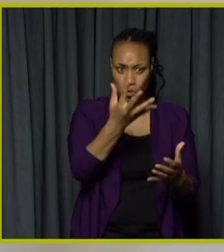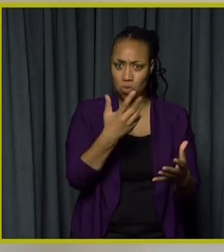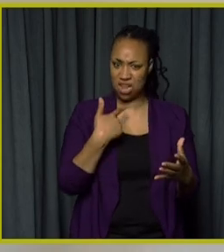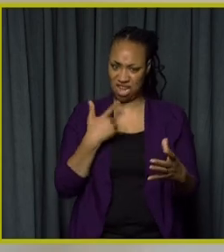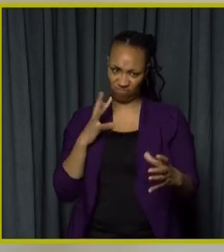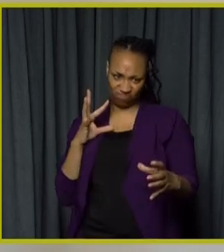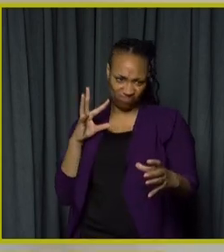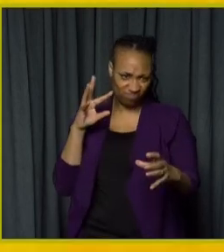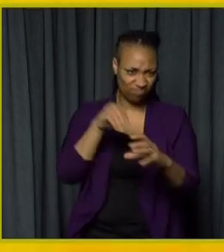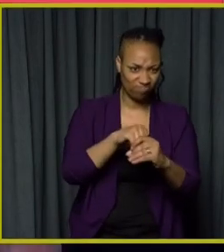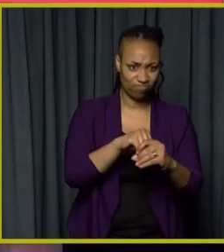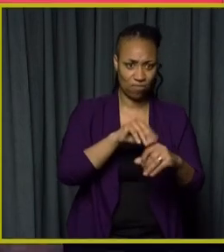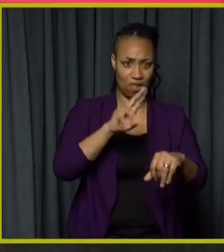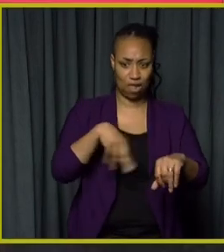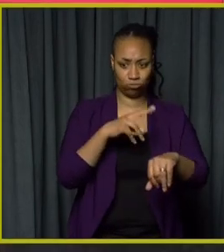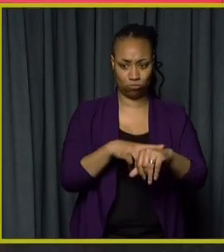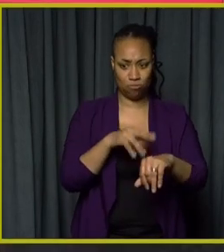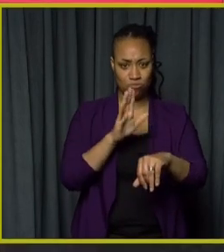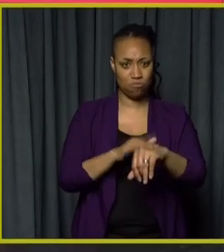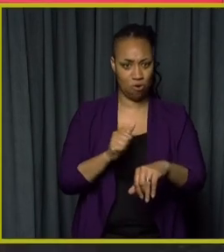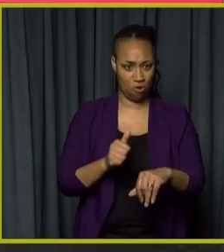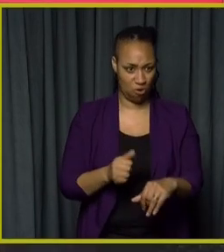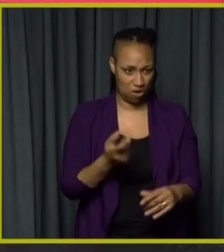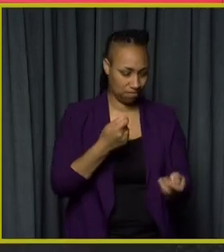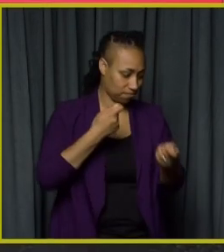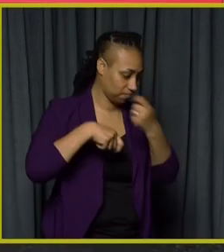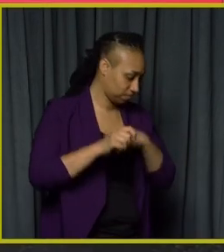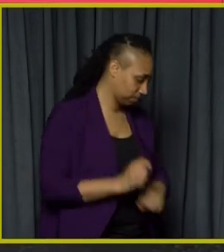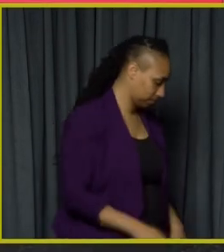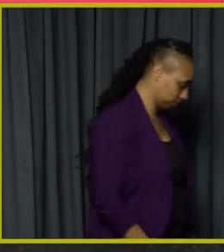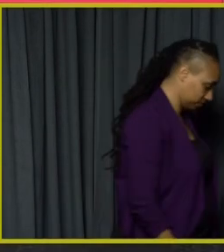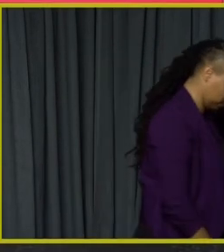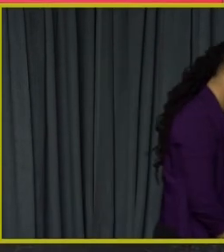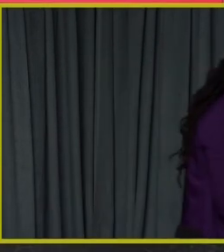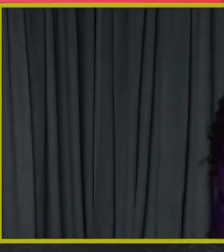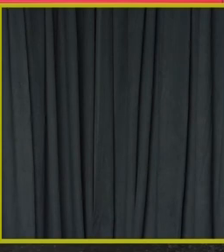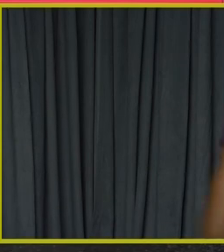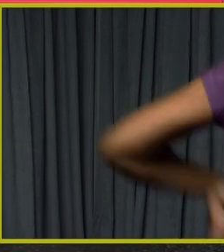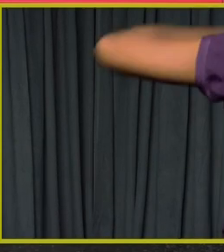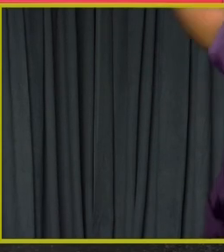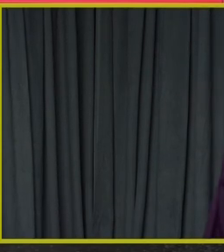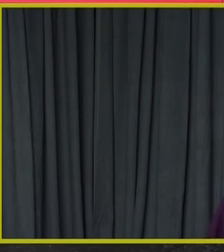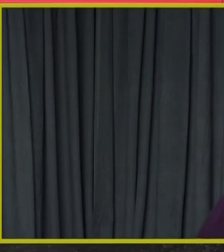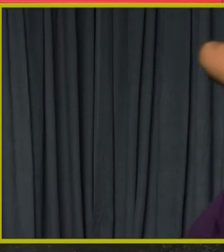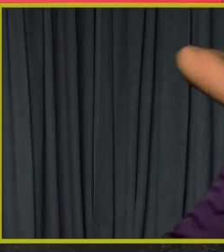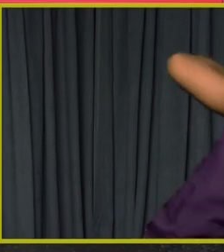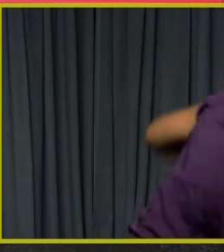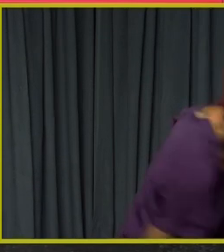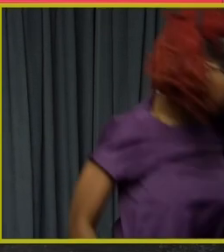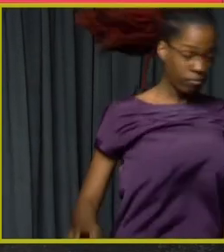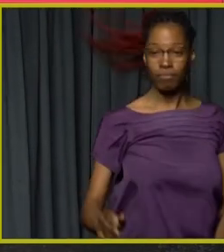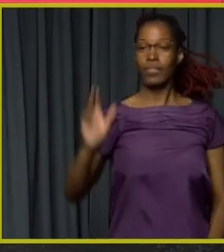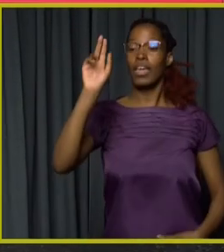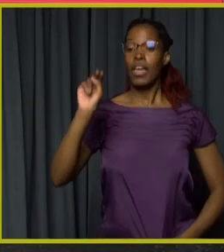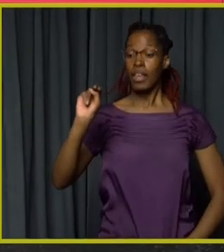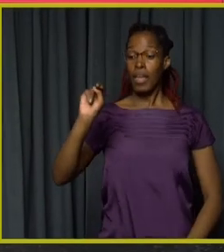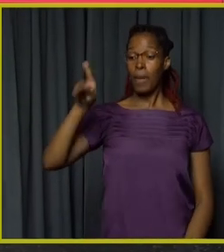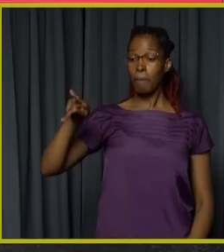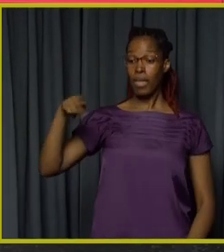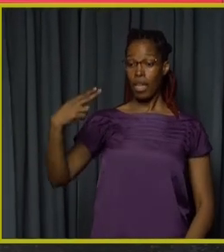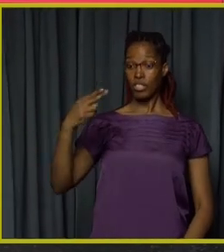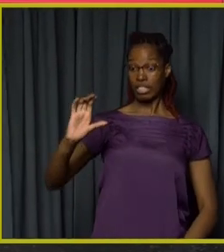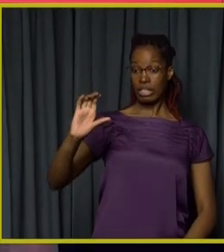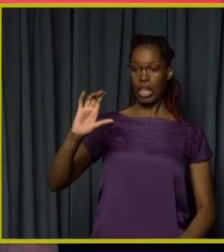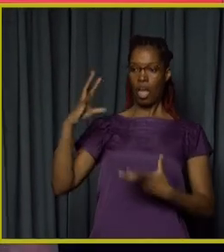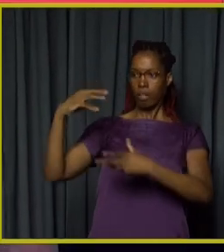moral revival. The National Panhellenic Council, representing 9 African American Greek letter fraternities and sororities, are